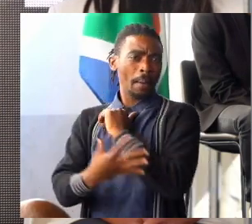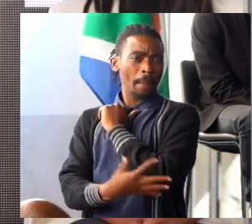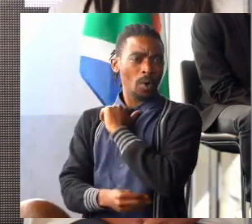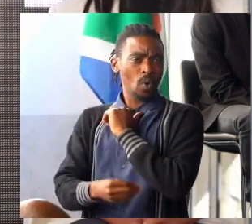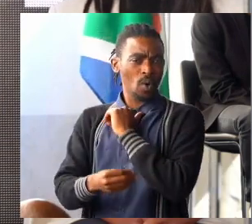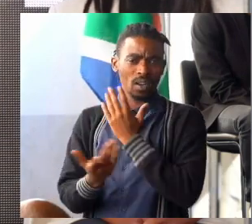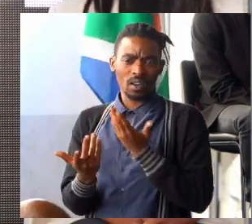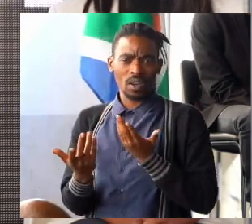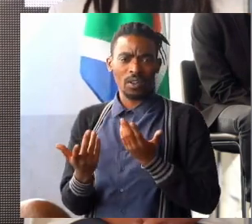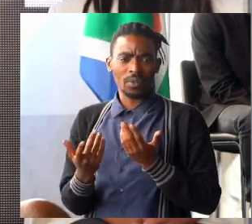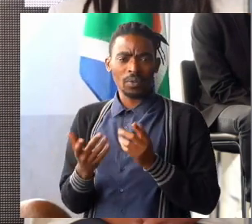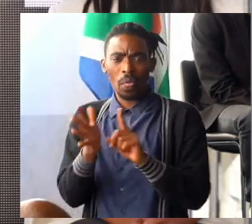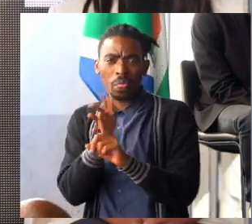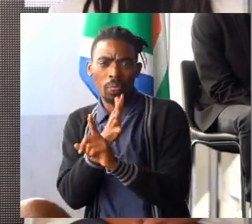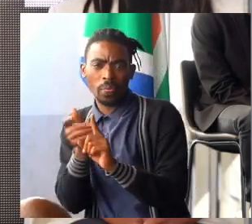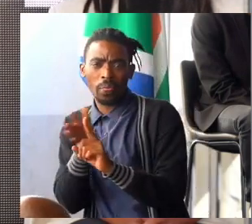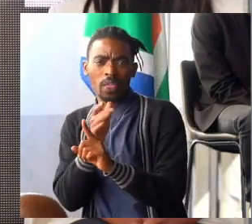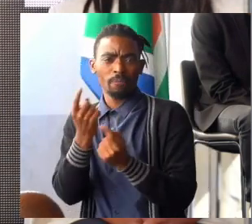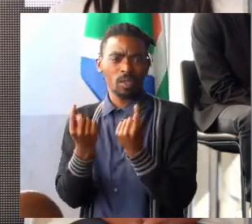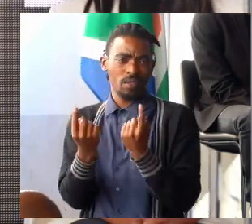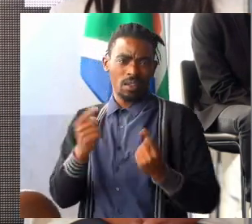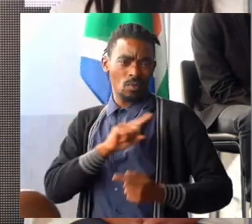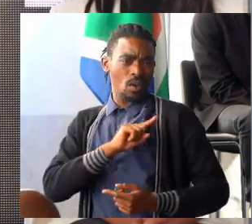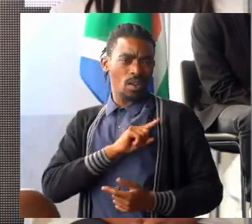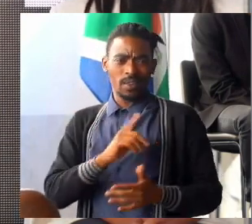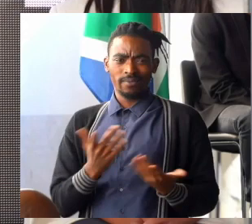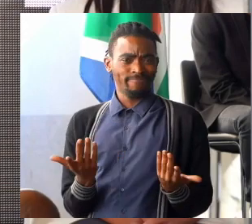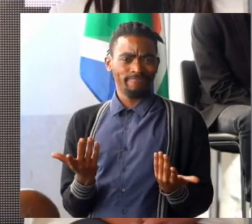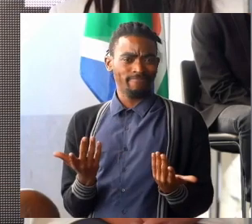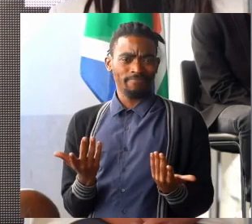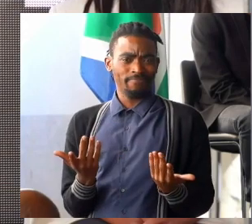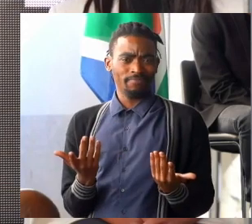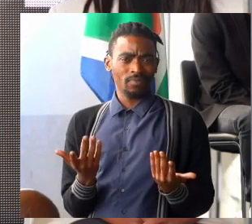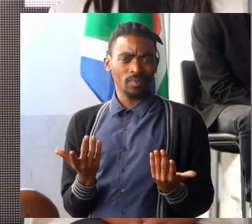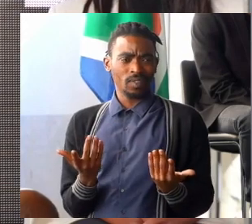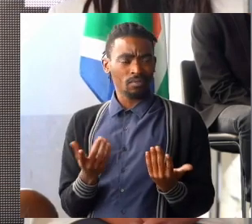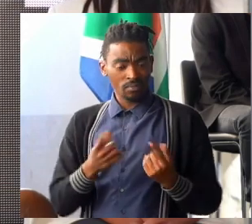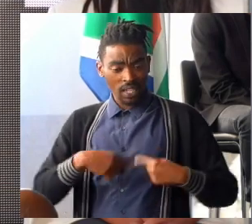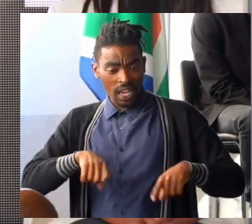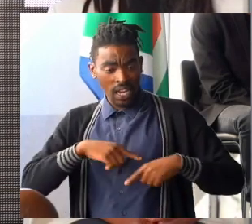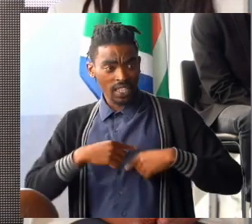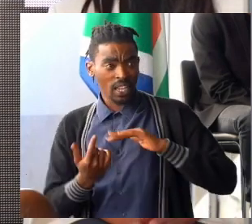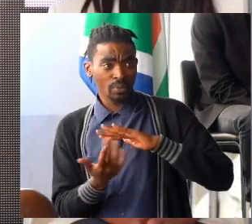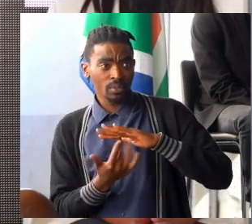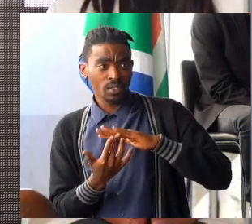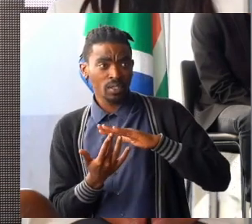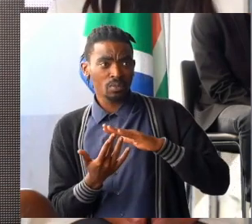painful. Come on. Are we aspiring that low?